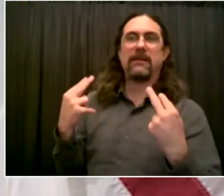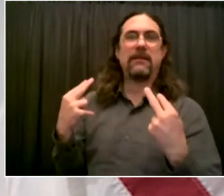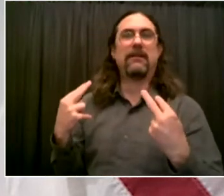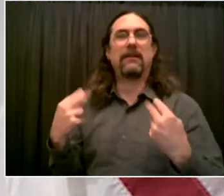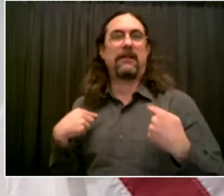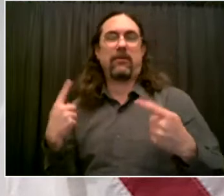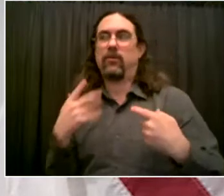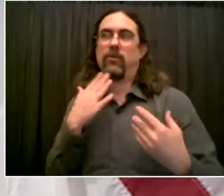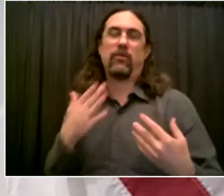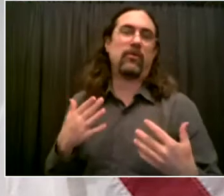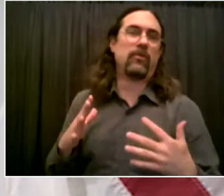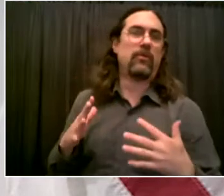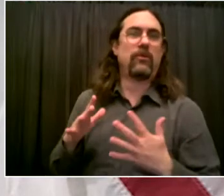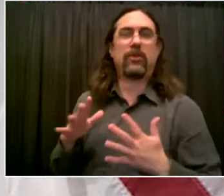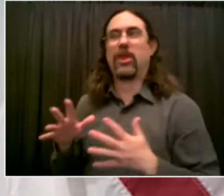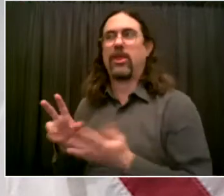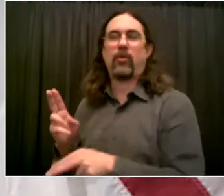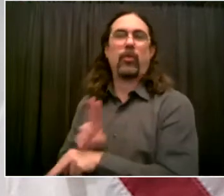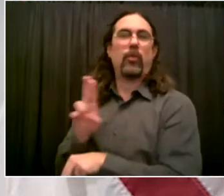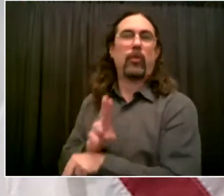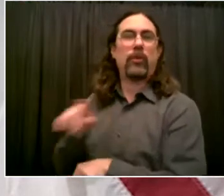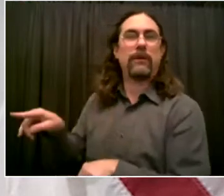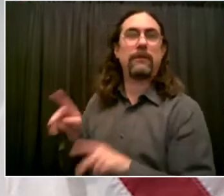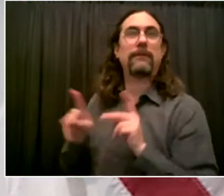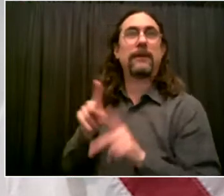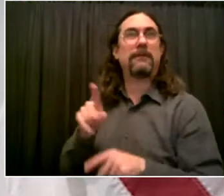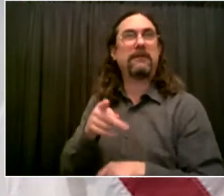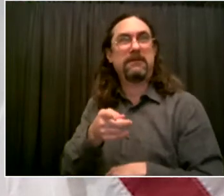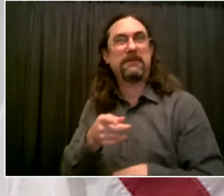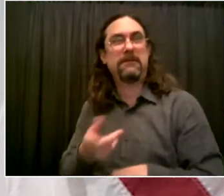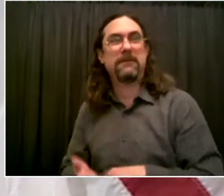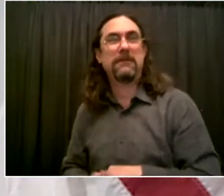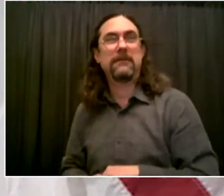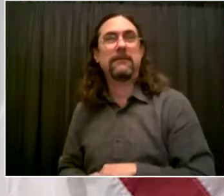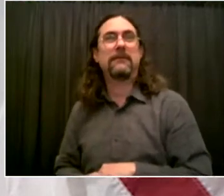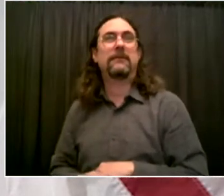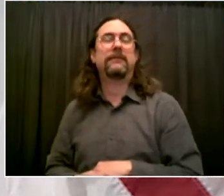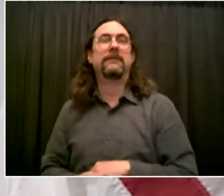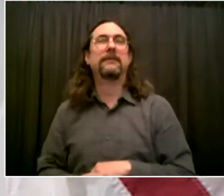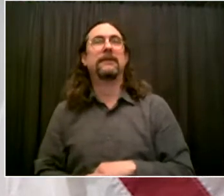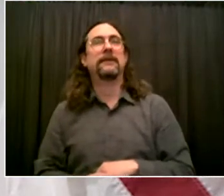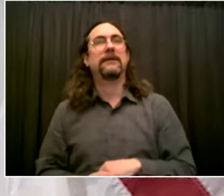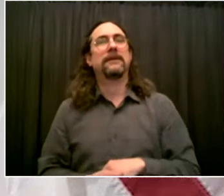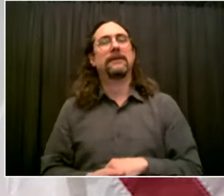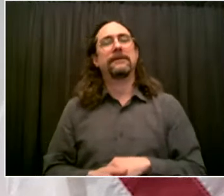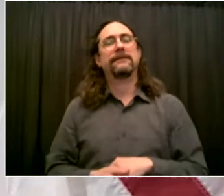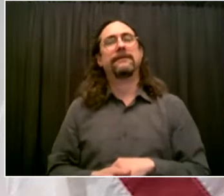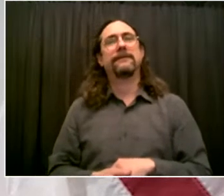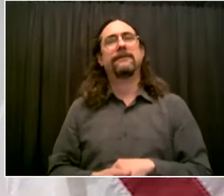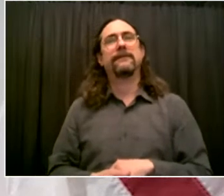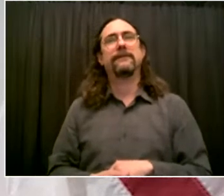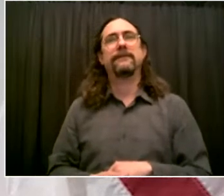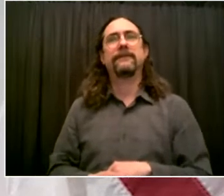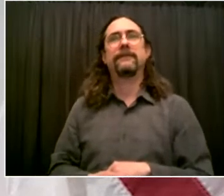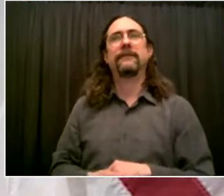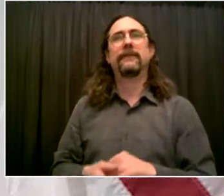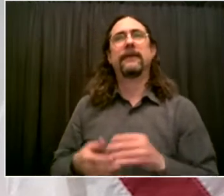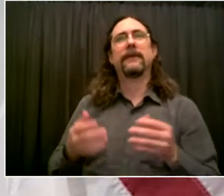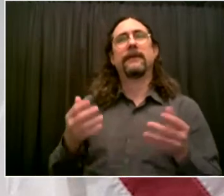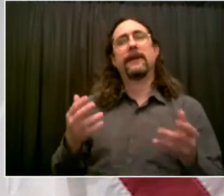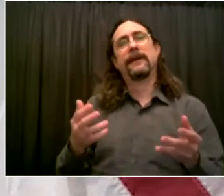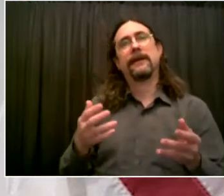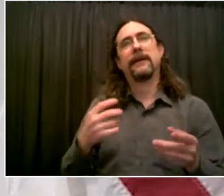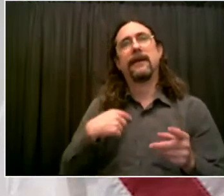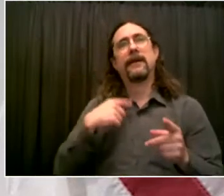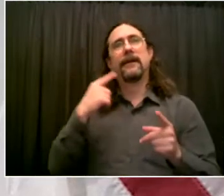truth. And I don't think photo ops obscure the truth. I think in the end,